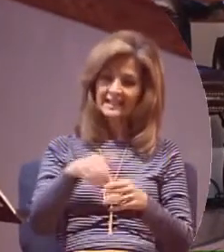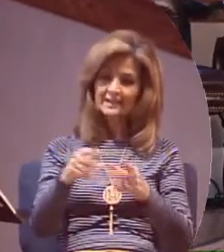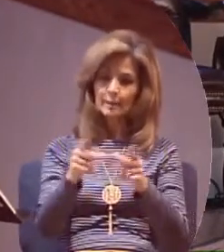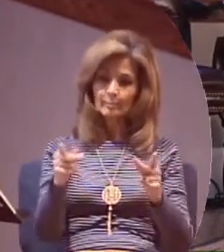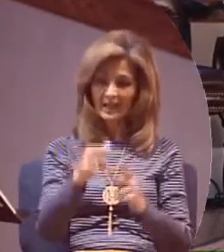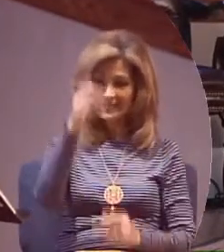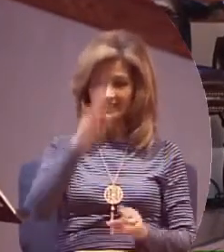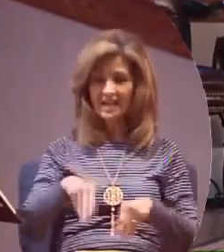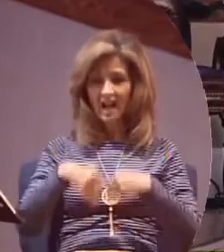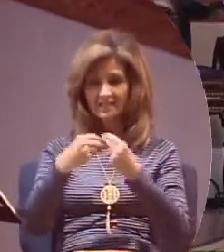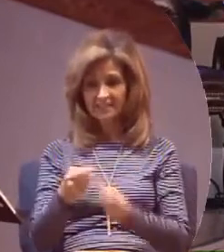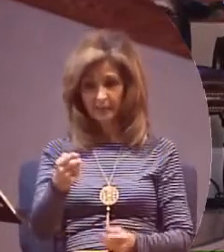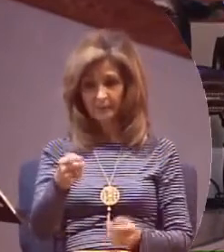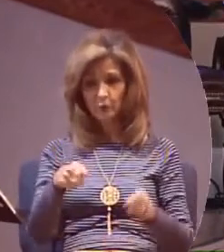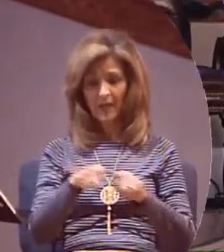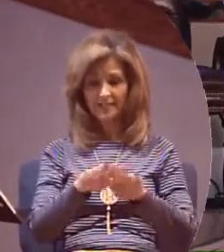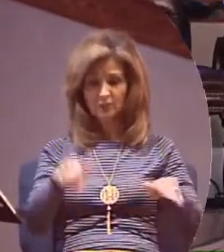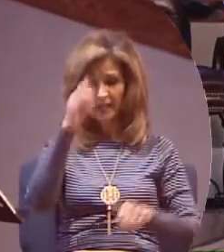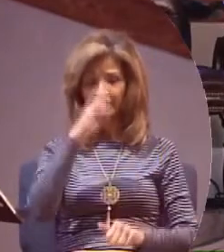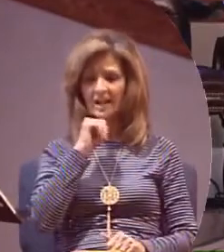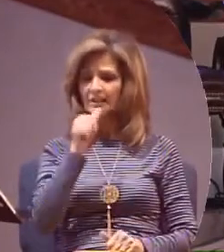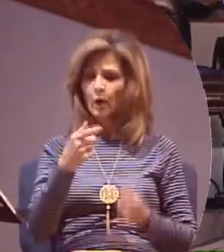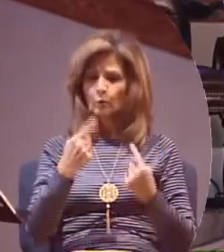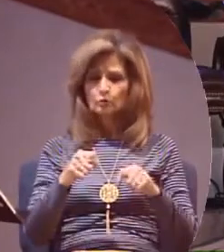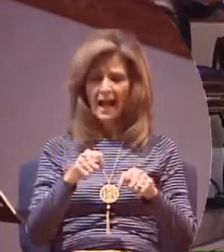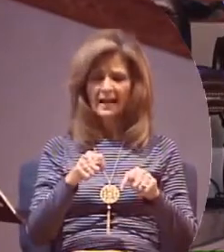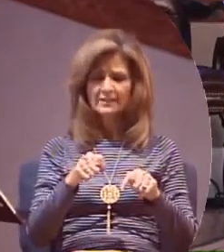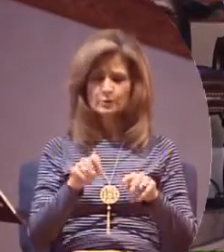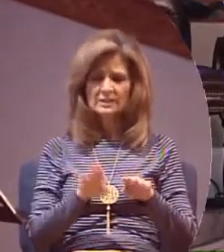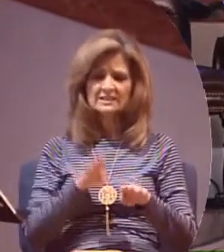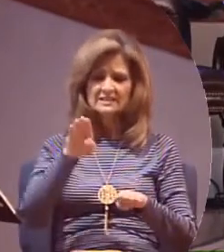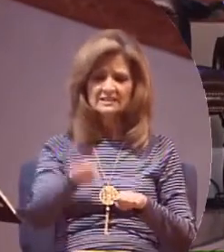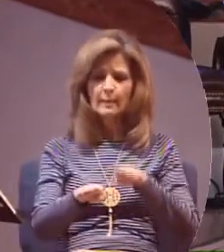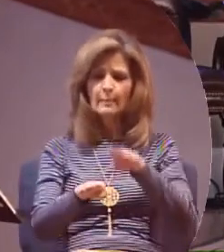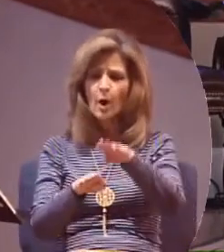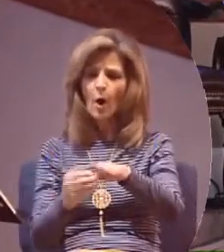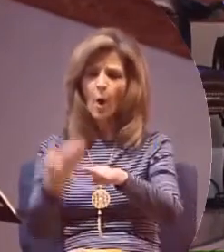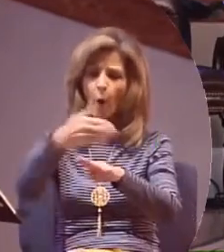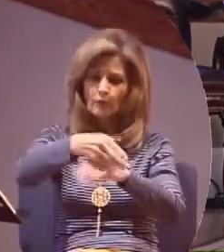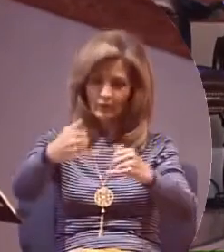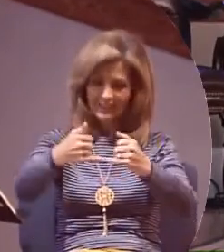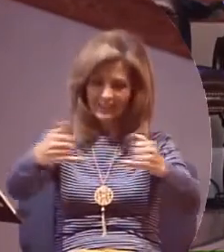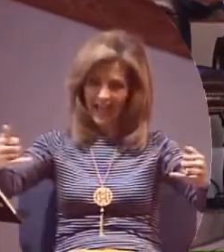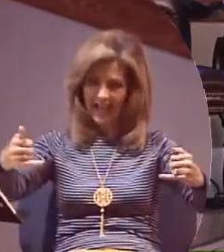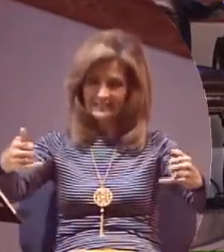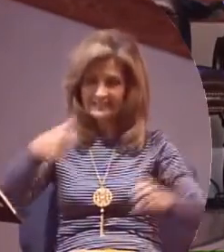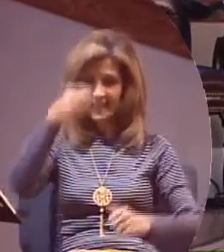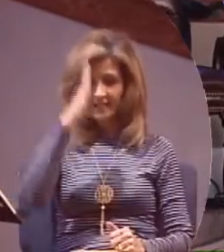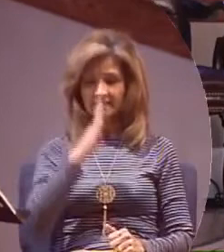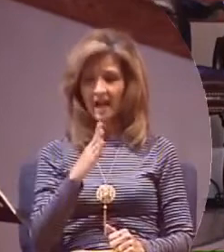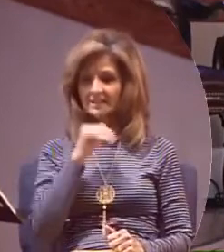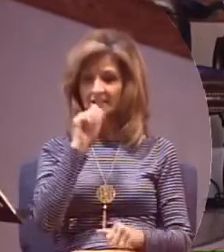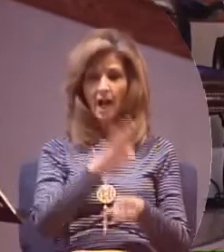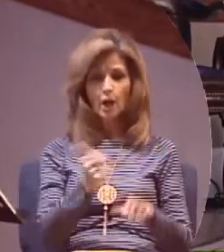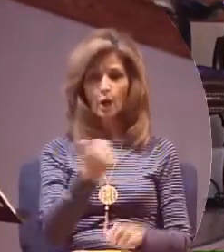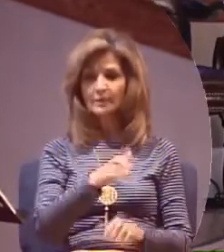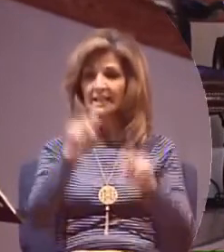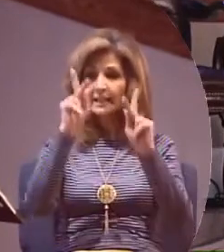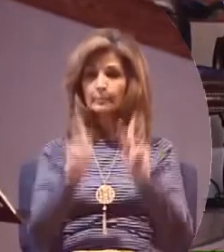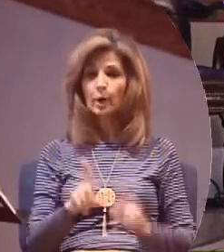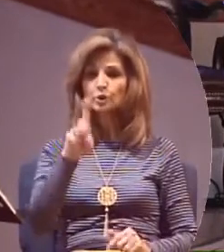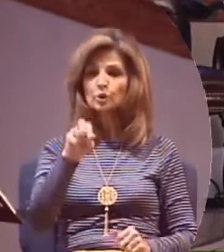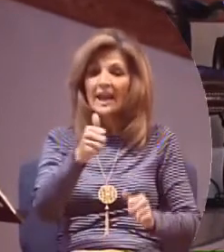you as a child of God. Don't try to step over boundaries. Don't step over lines. Hey, listen, God's not called anybody to